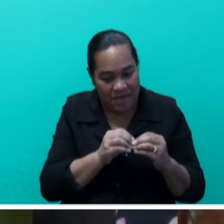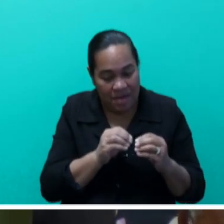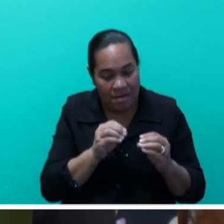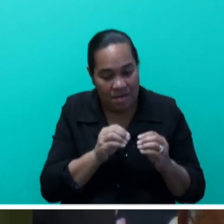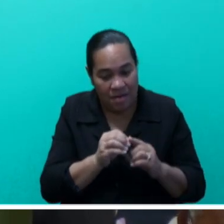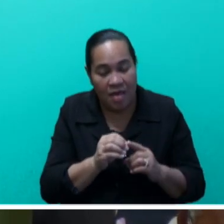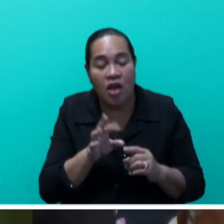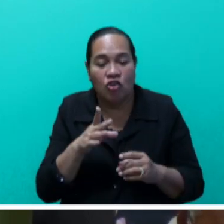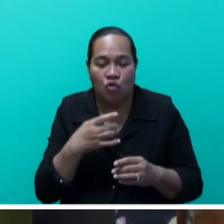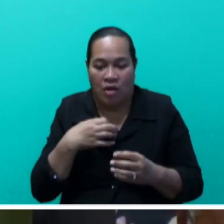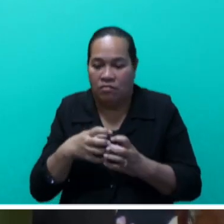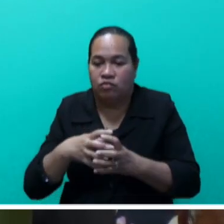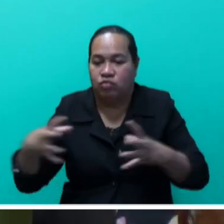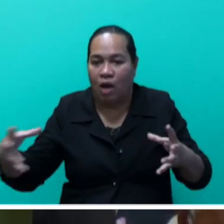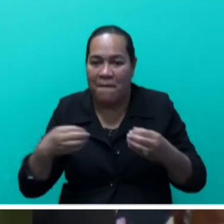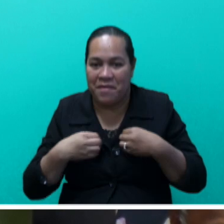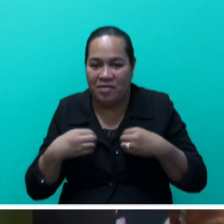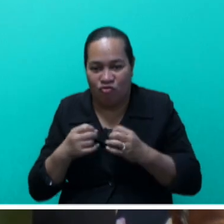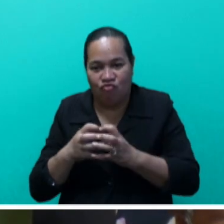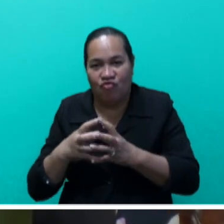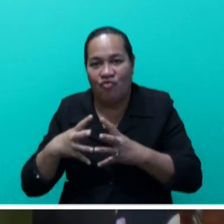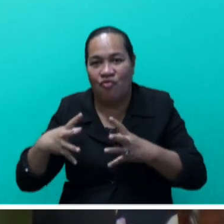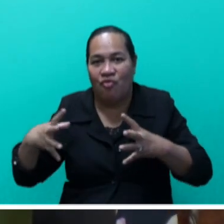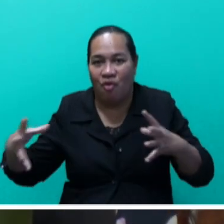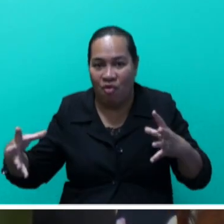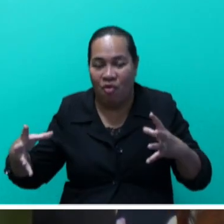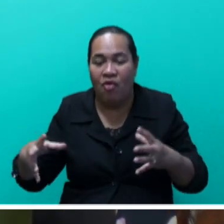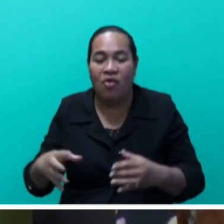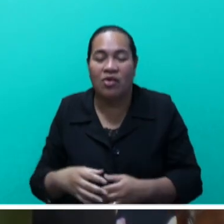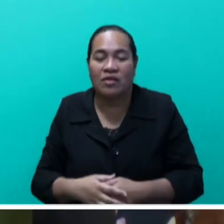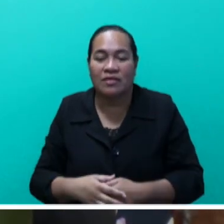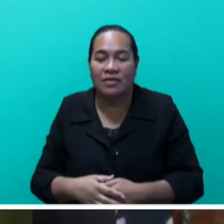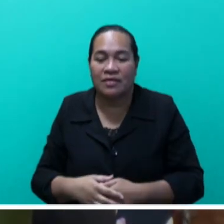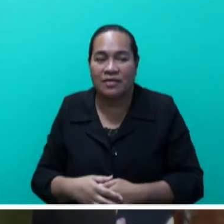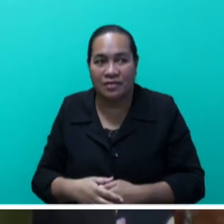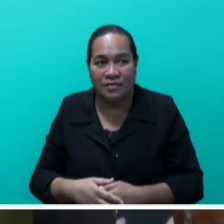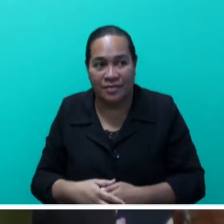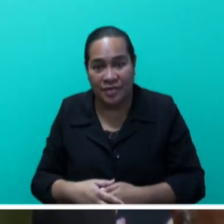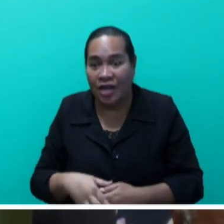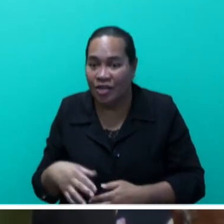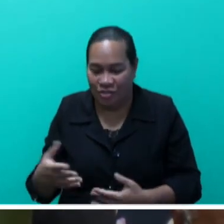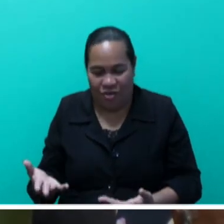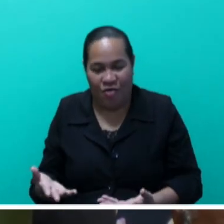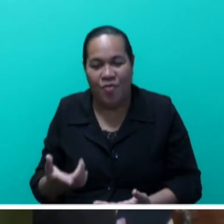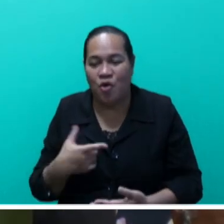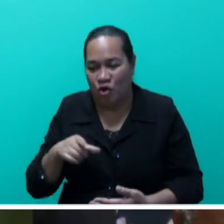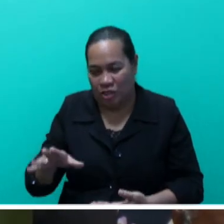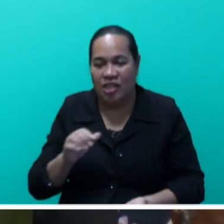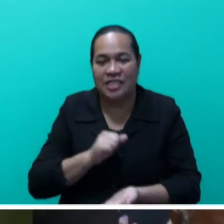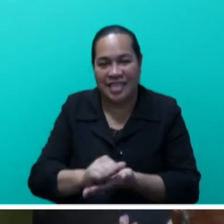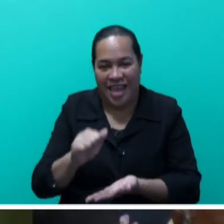expand her business. And the business expansion, of course, has been made possible through her sales.